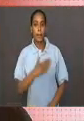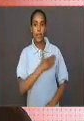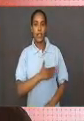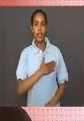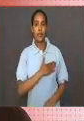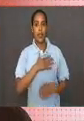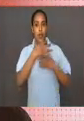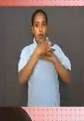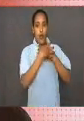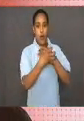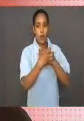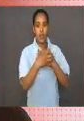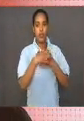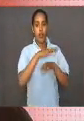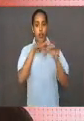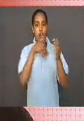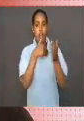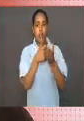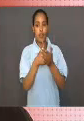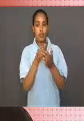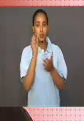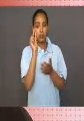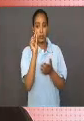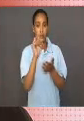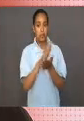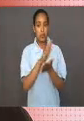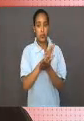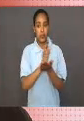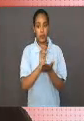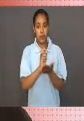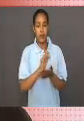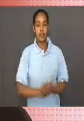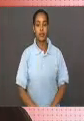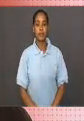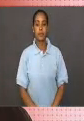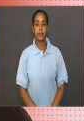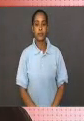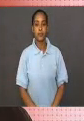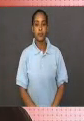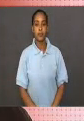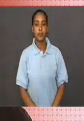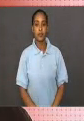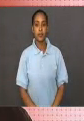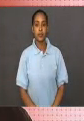Please copy them all onto a piece of paper.